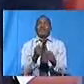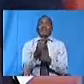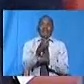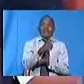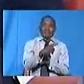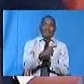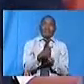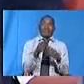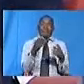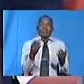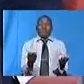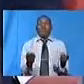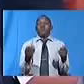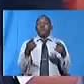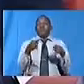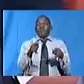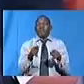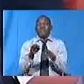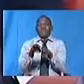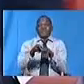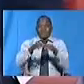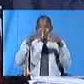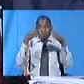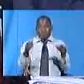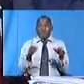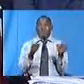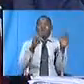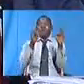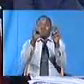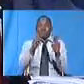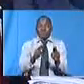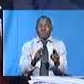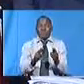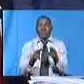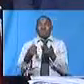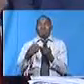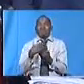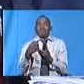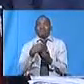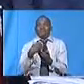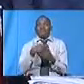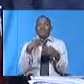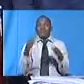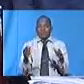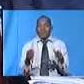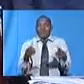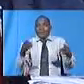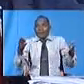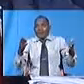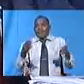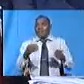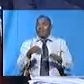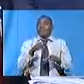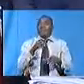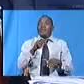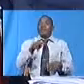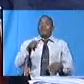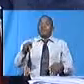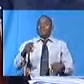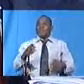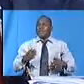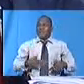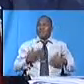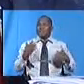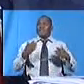close of polls, when results started trickling in, MPP was in very jubilant mood indeed. In fact,